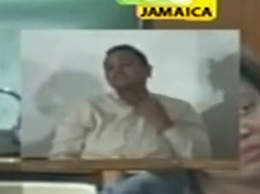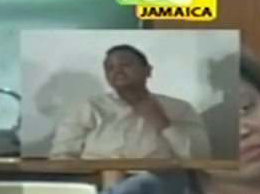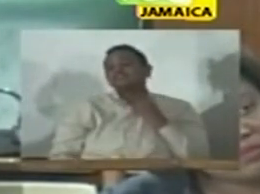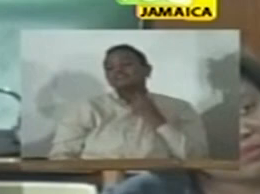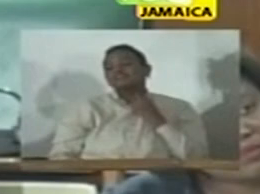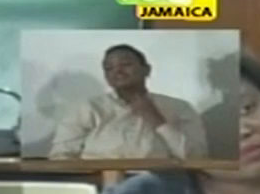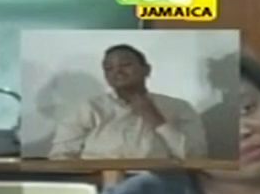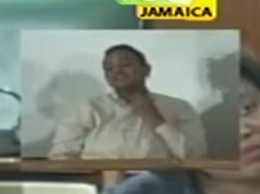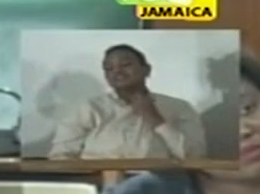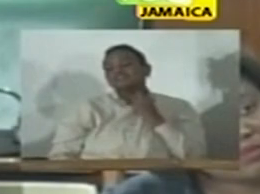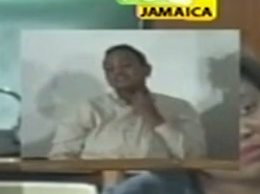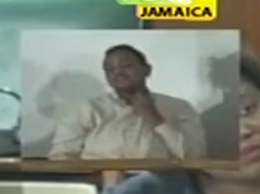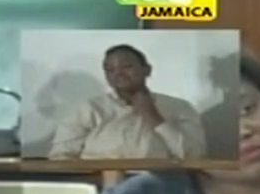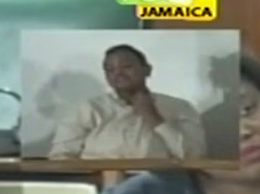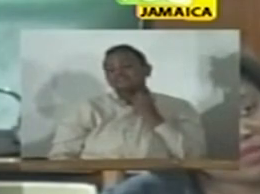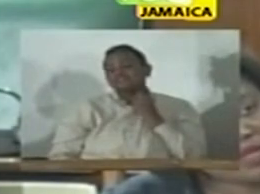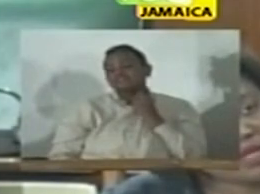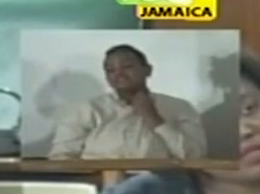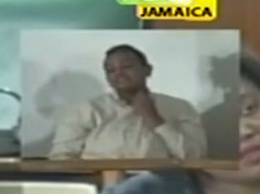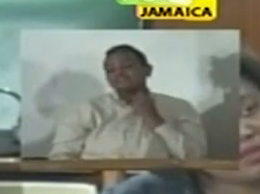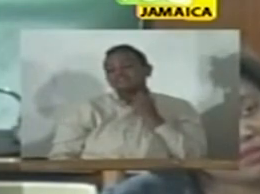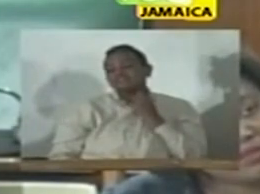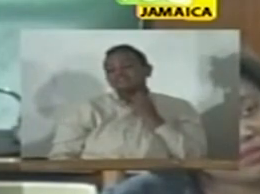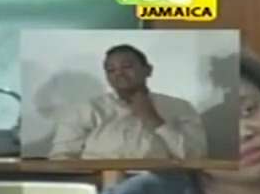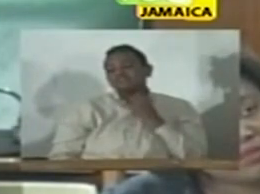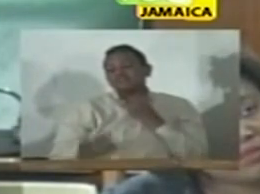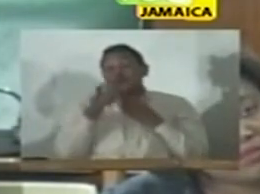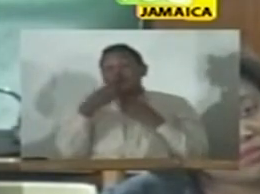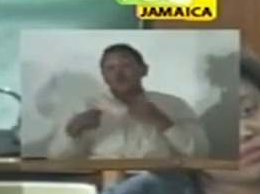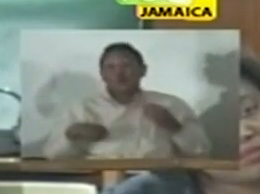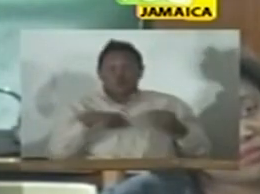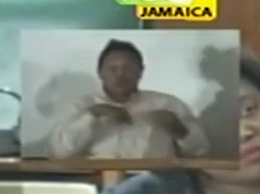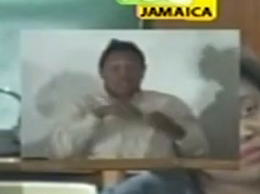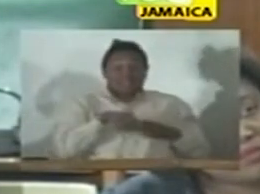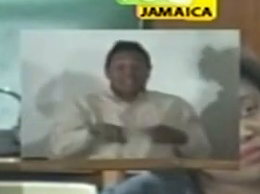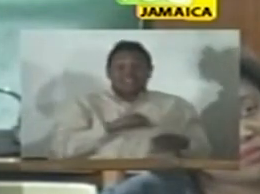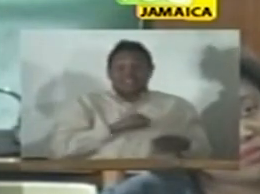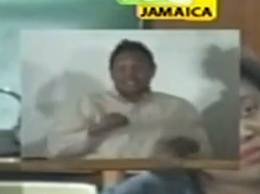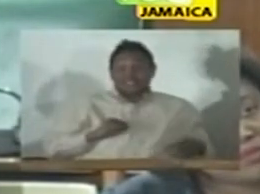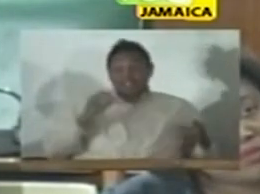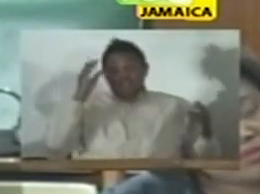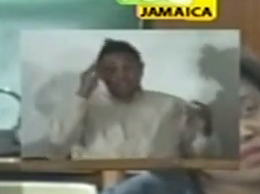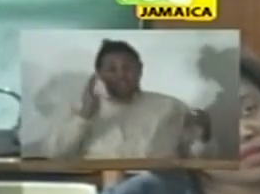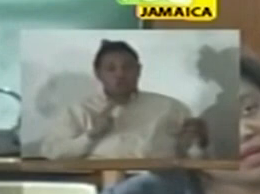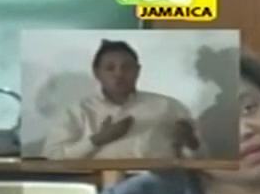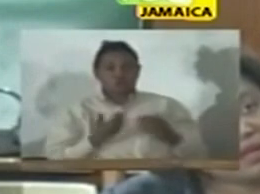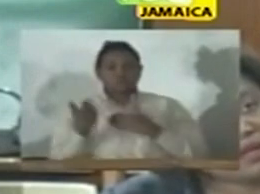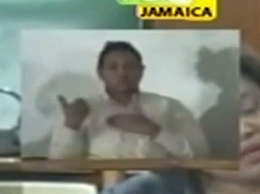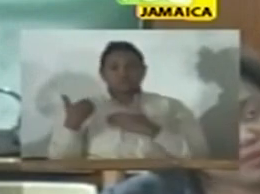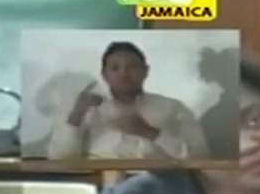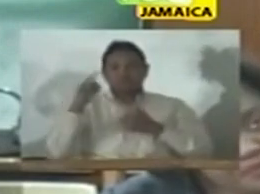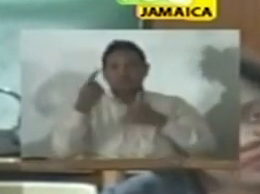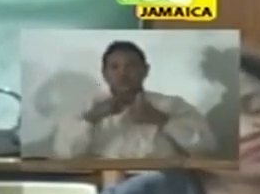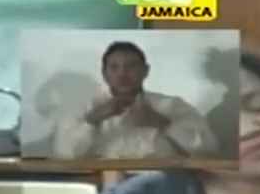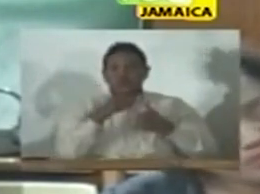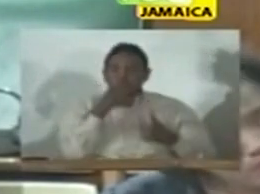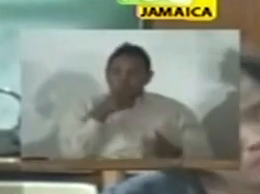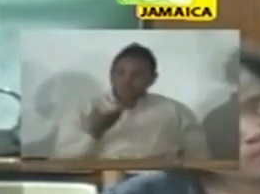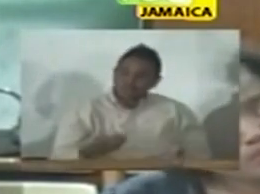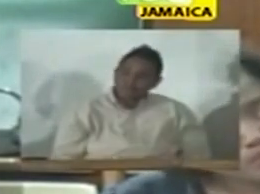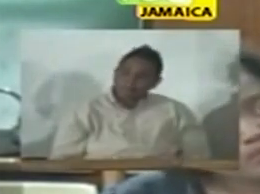who do we in this Senate consider our responsibility number one? And for